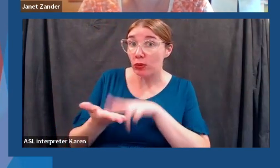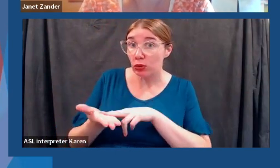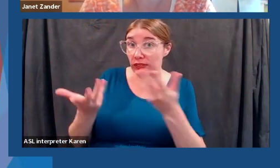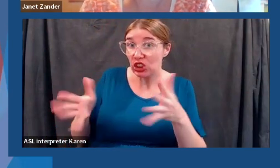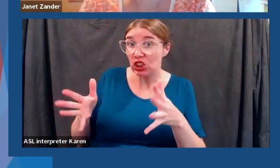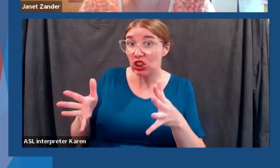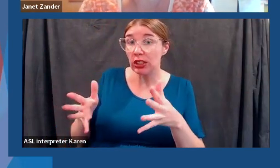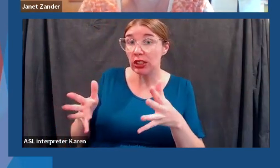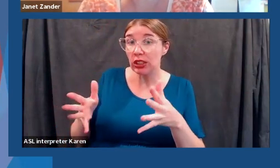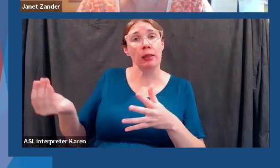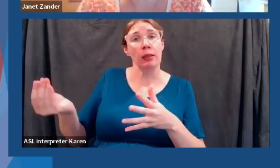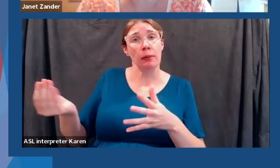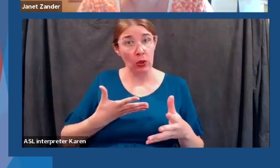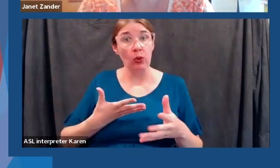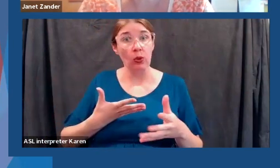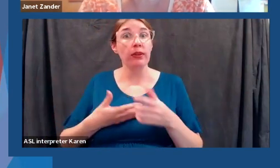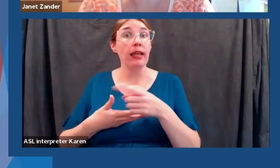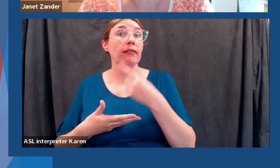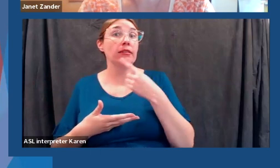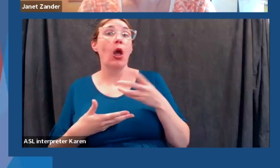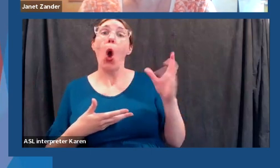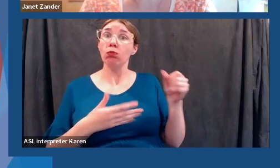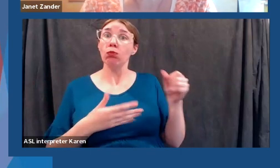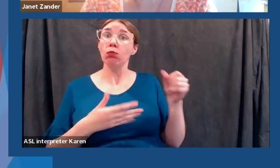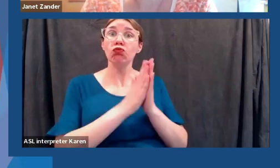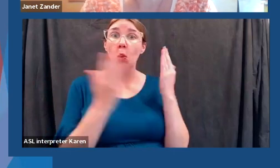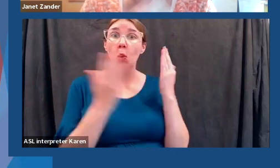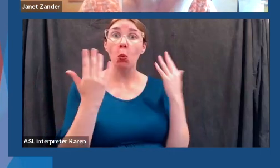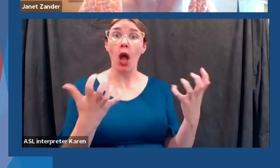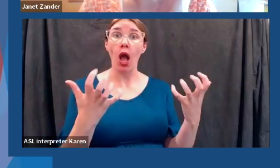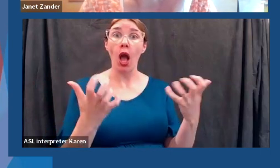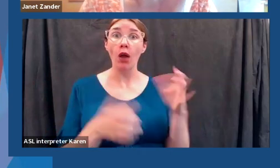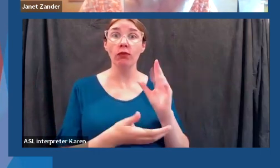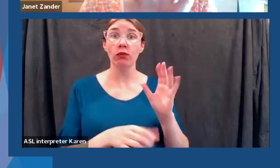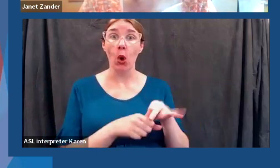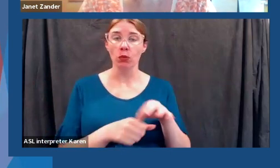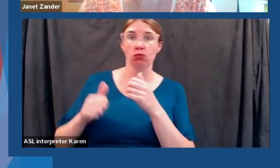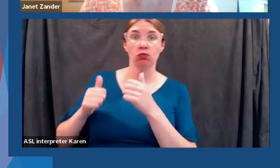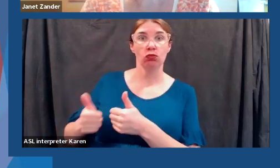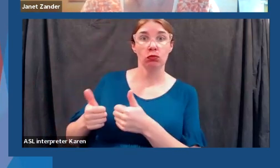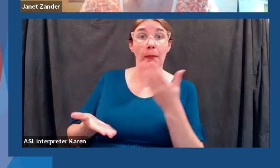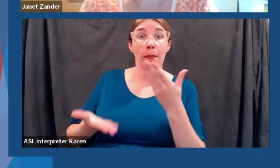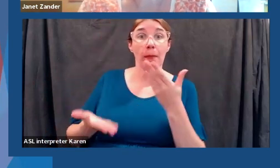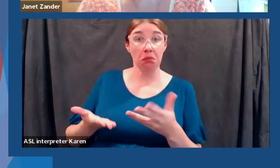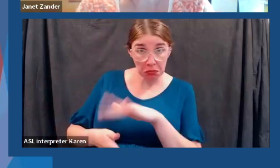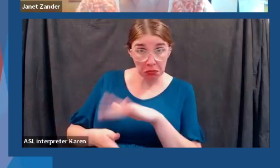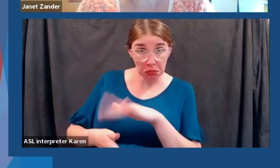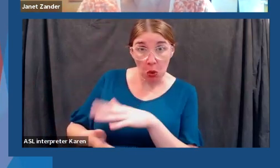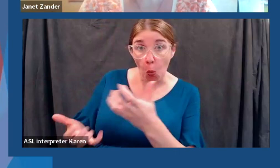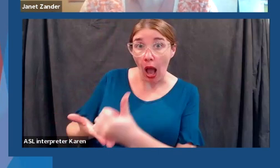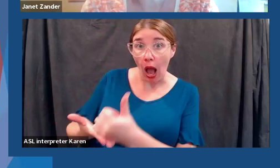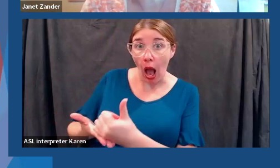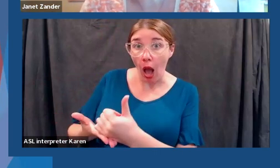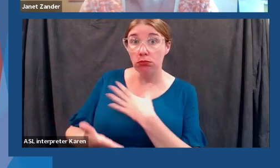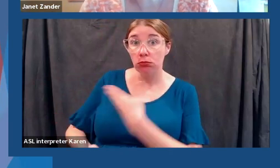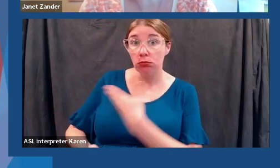on your radar as somebody who's going to need some assistance. But you can also ask them if they're registered and